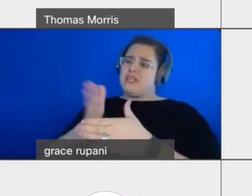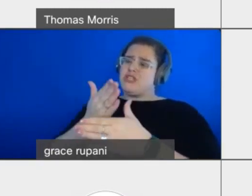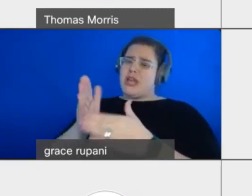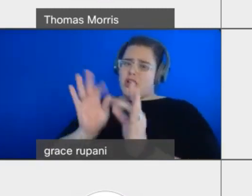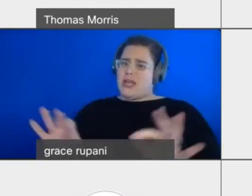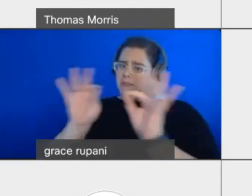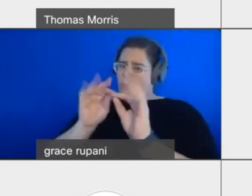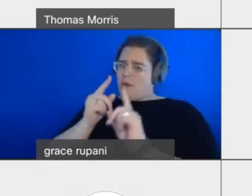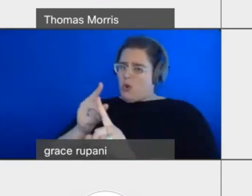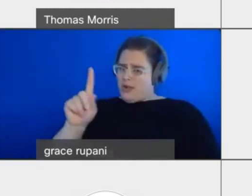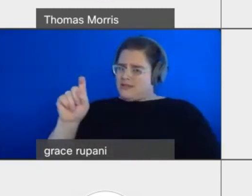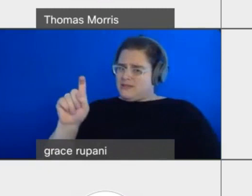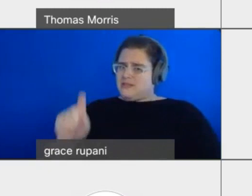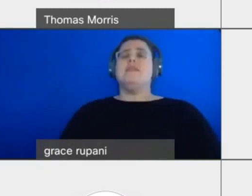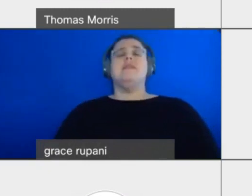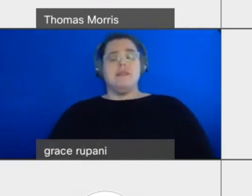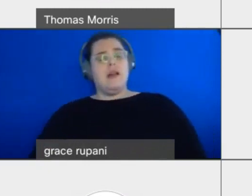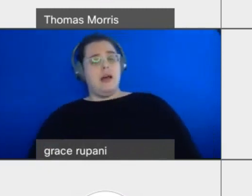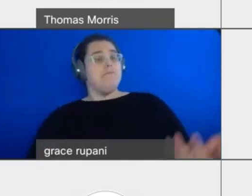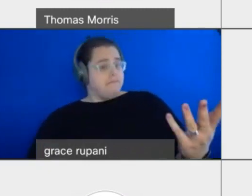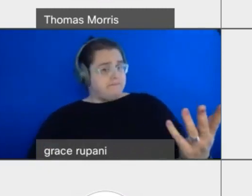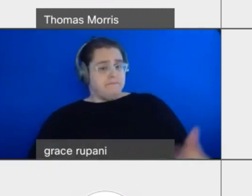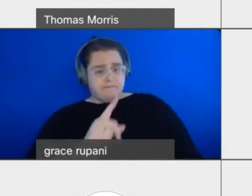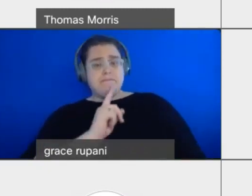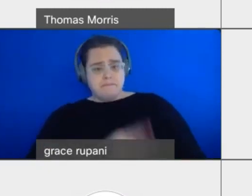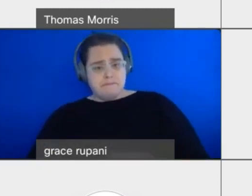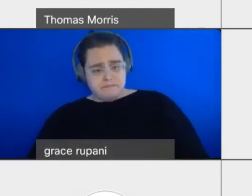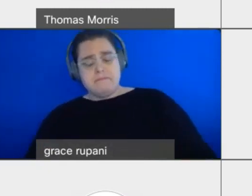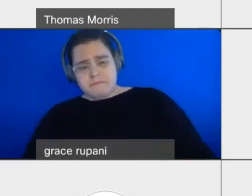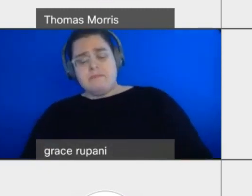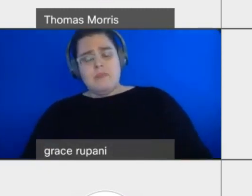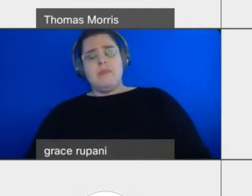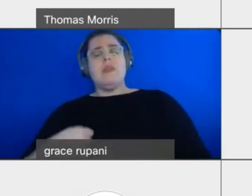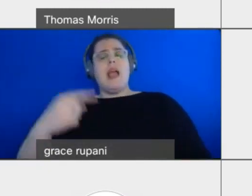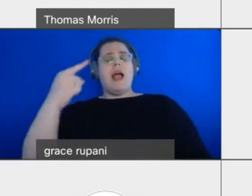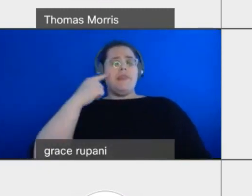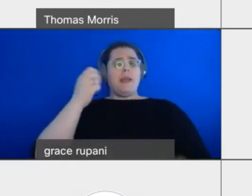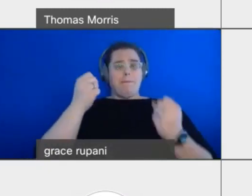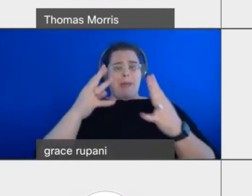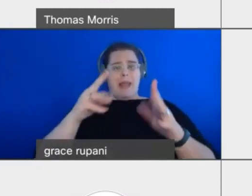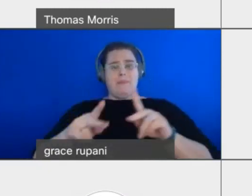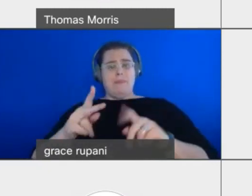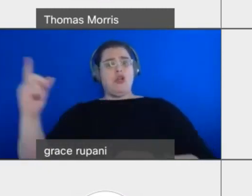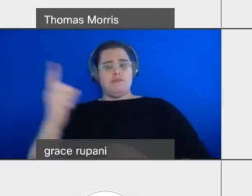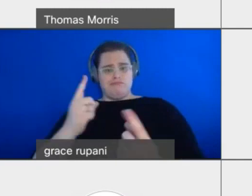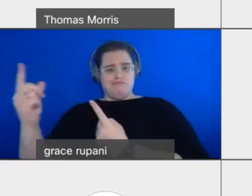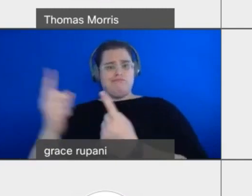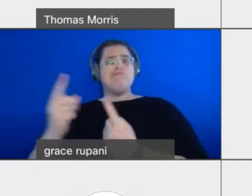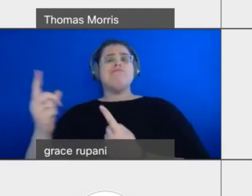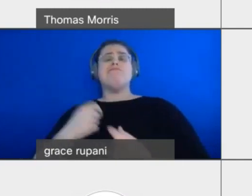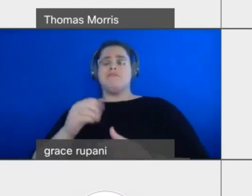I think a lot of people came to speak about, to provide their perspective about the importance